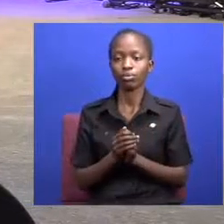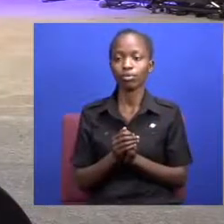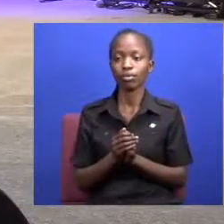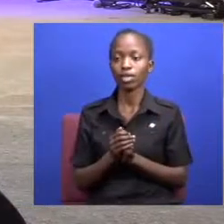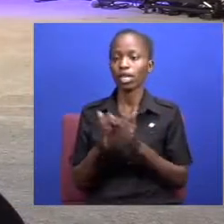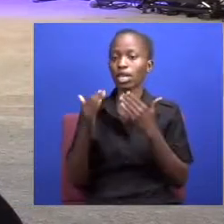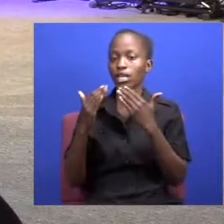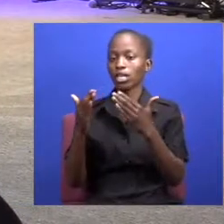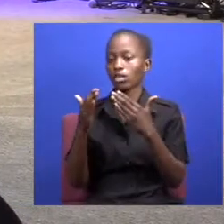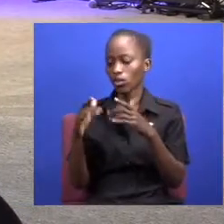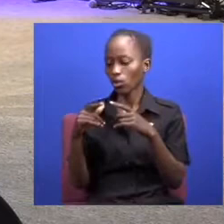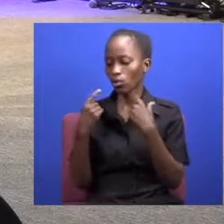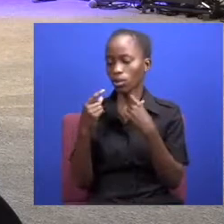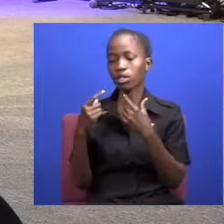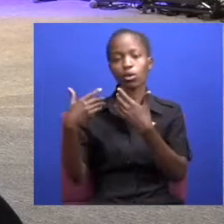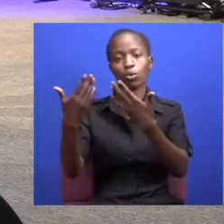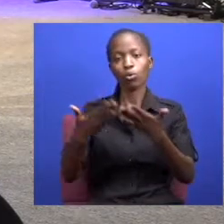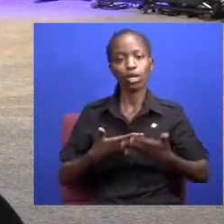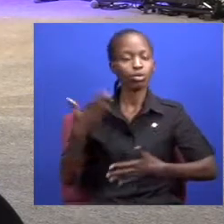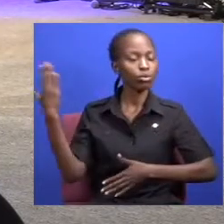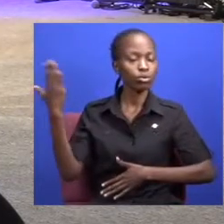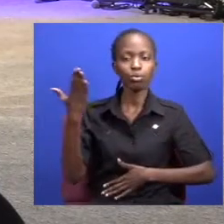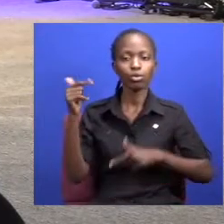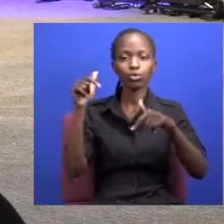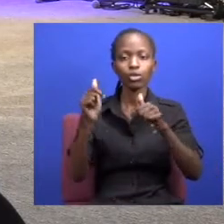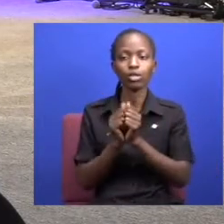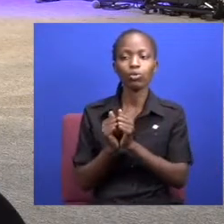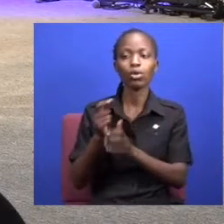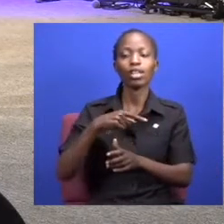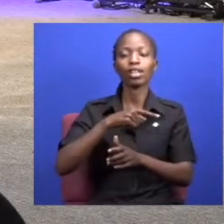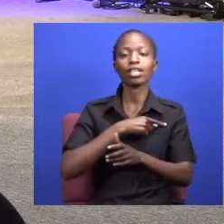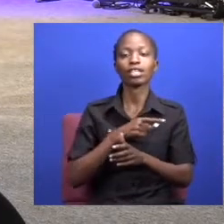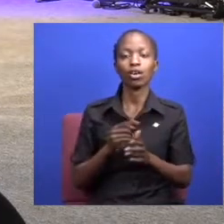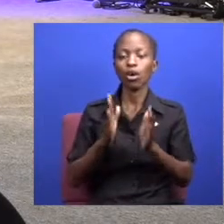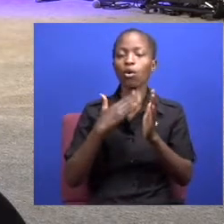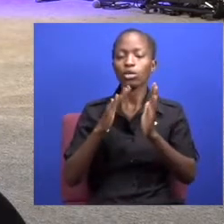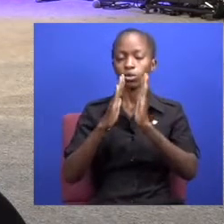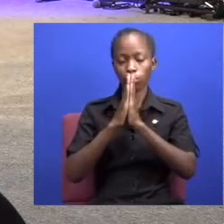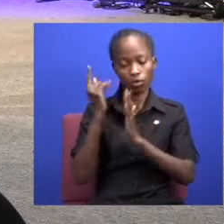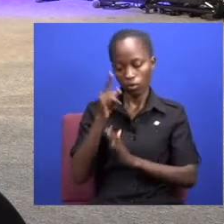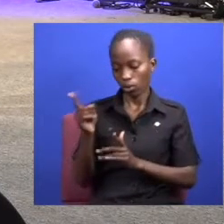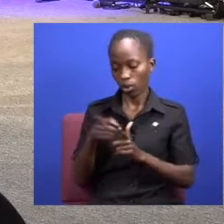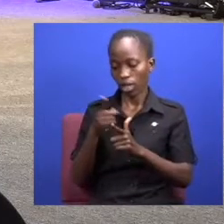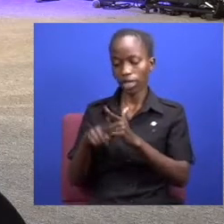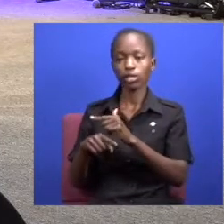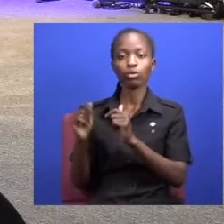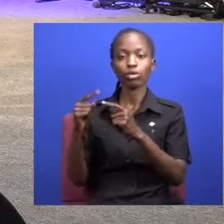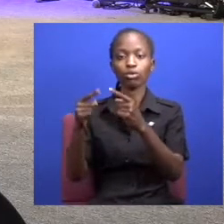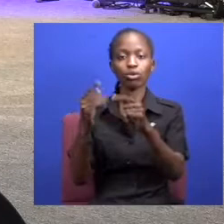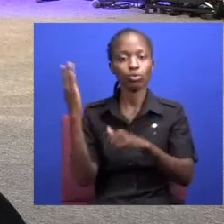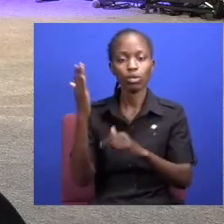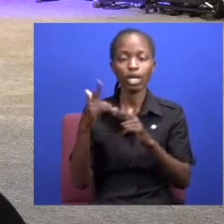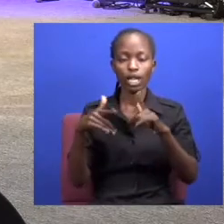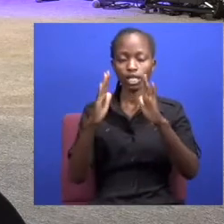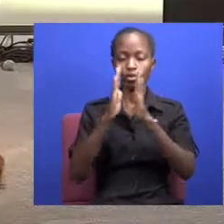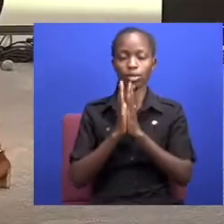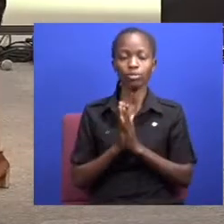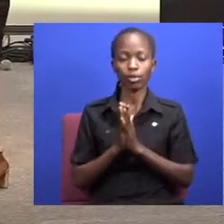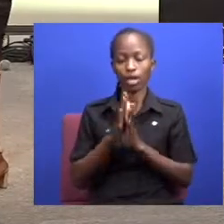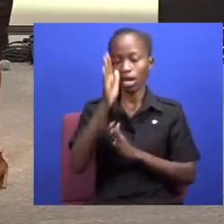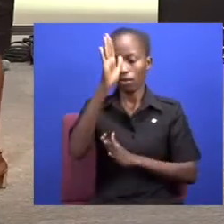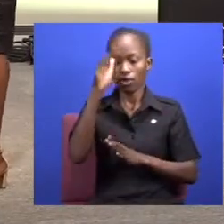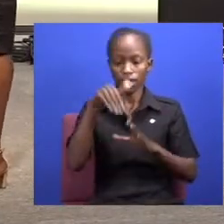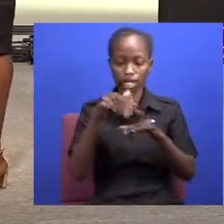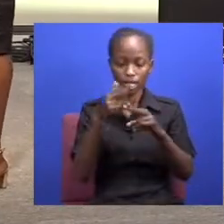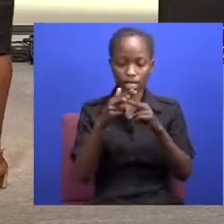Angie. You're welcome to share the word of God today with us. Amen. And I just pray for you and you get right into it. Shall we pray? Yes. Father,